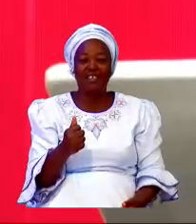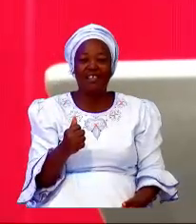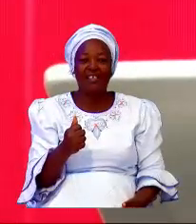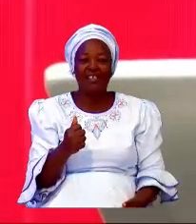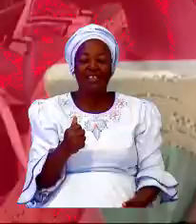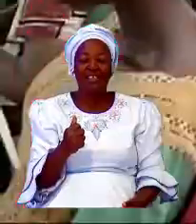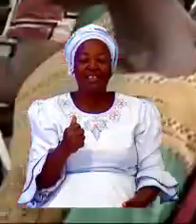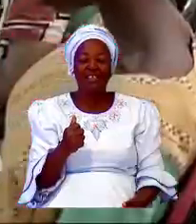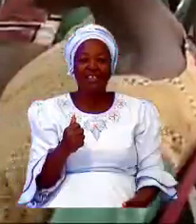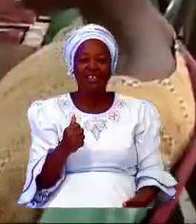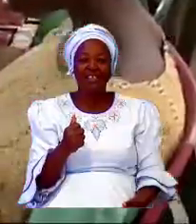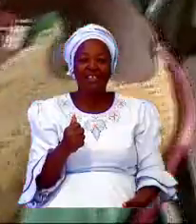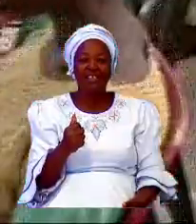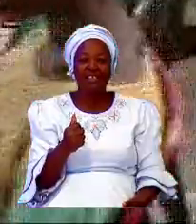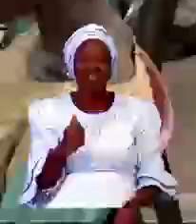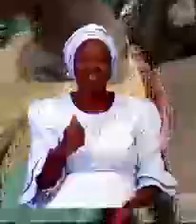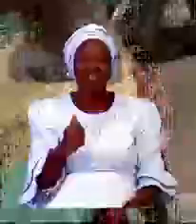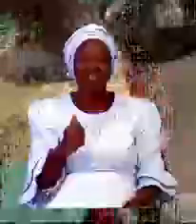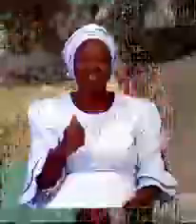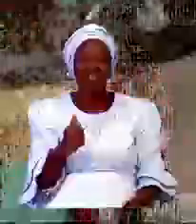your amen.